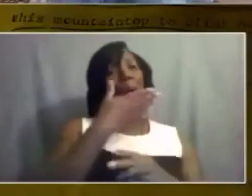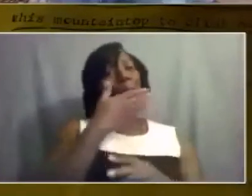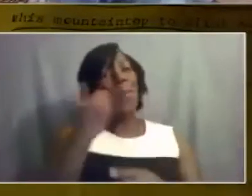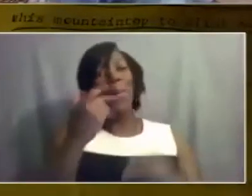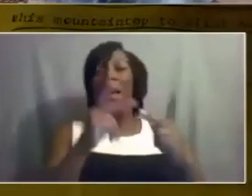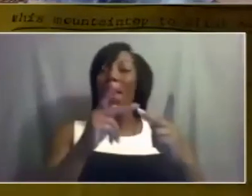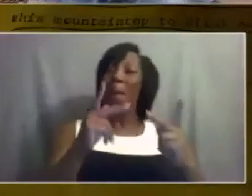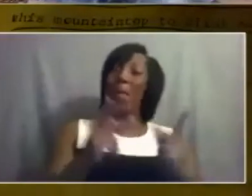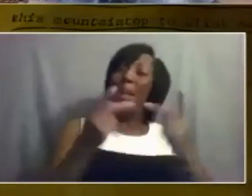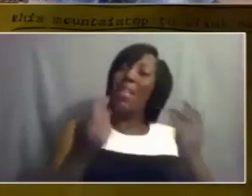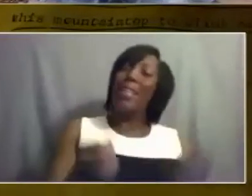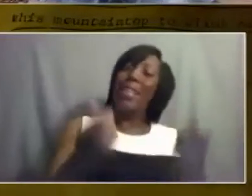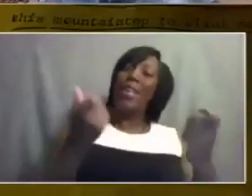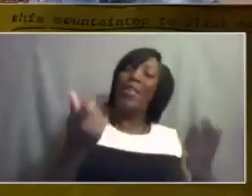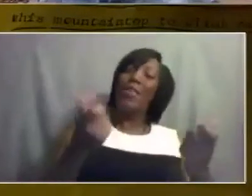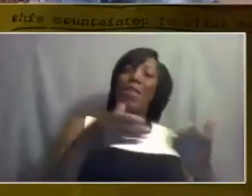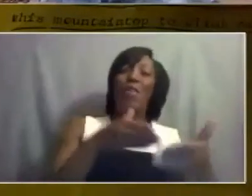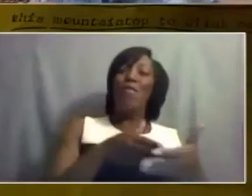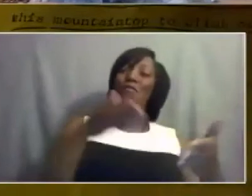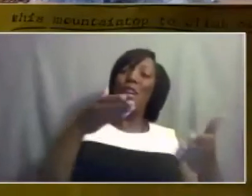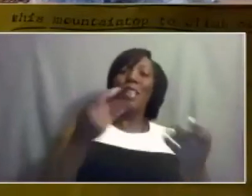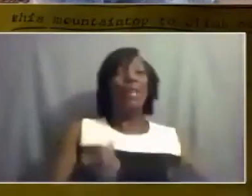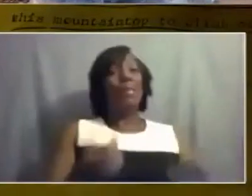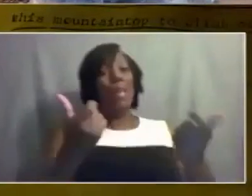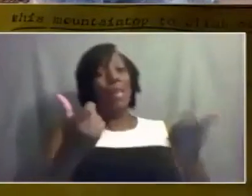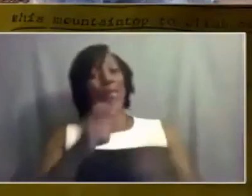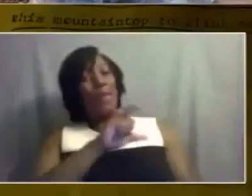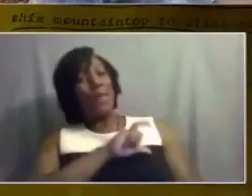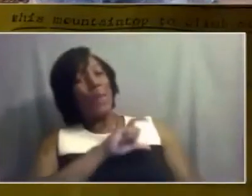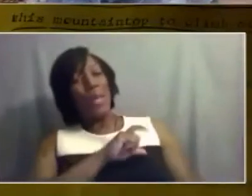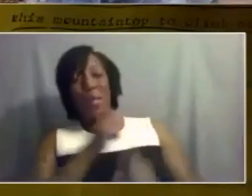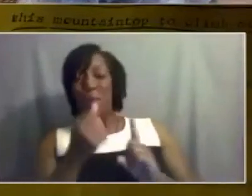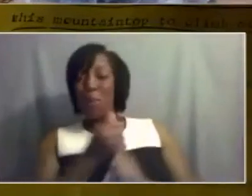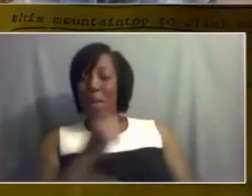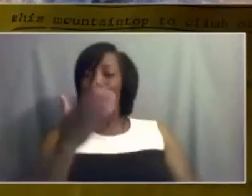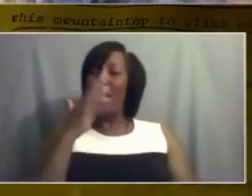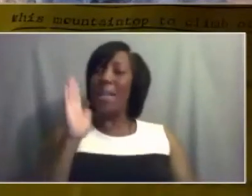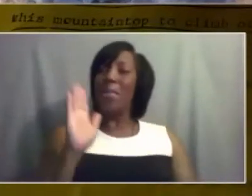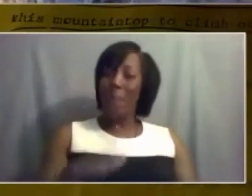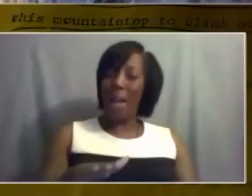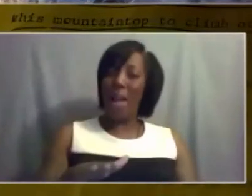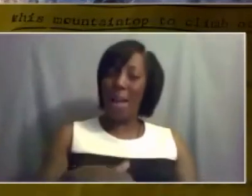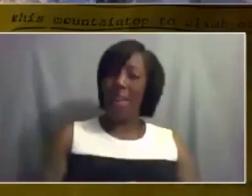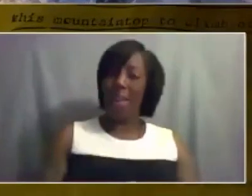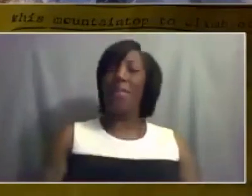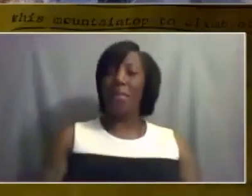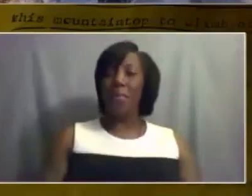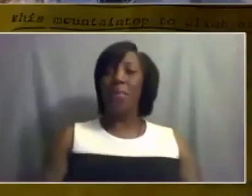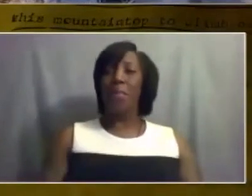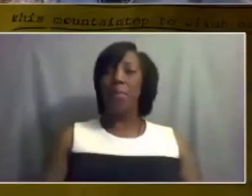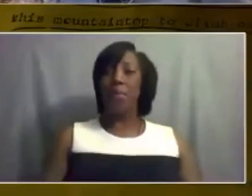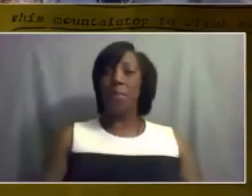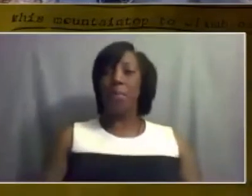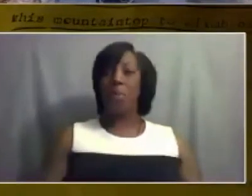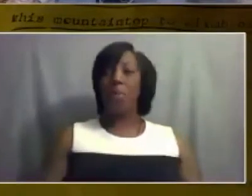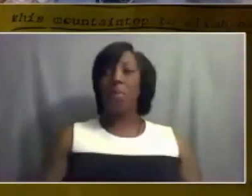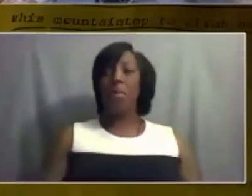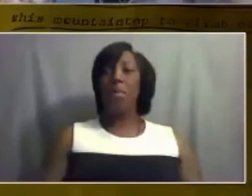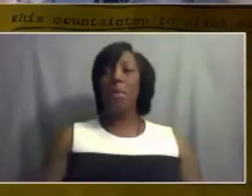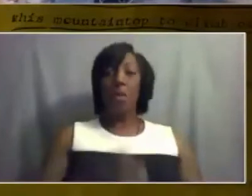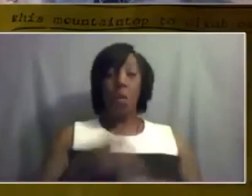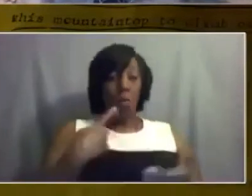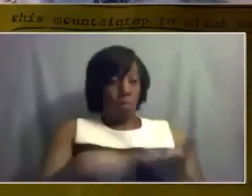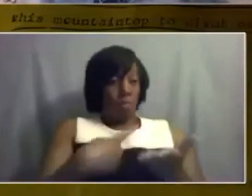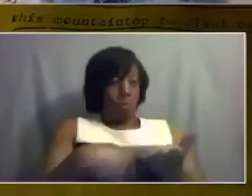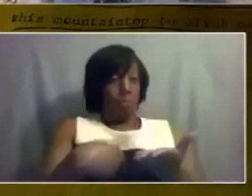brutality is bad, that we should do something to shift this economy away from something that's bad for the planet and bad for the people to something that's good for